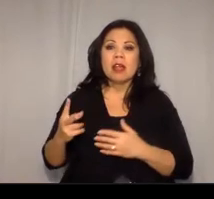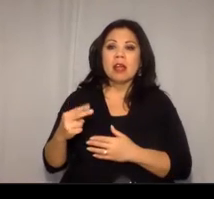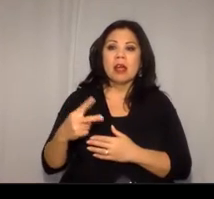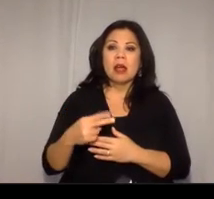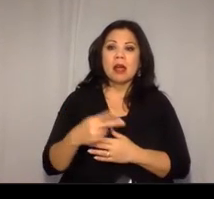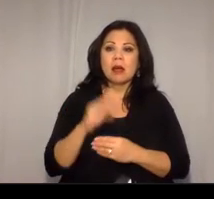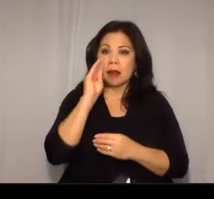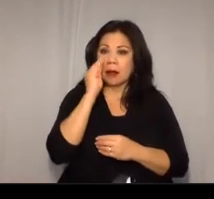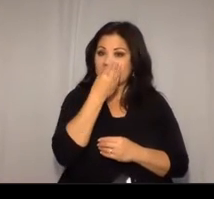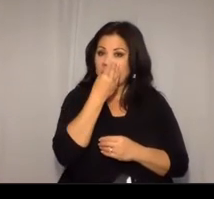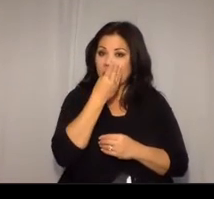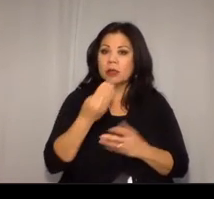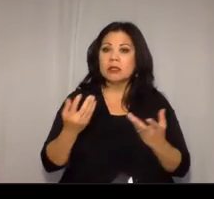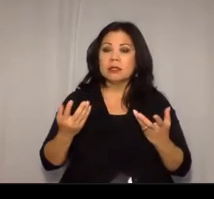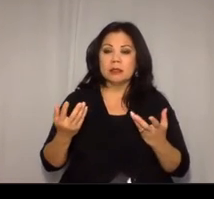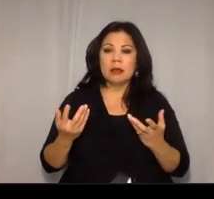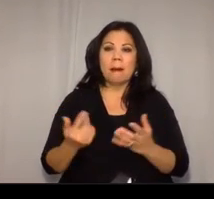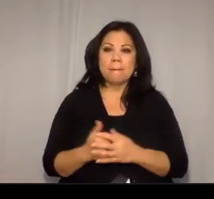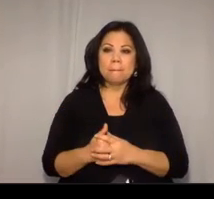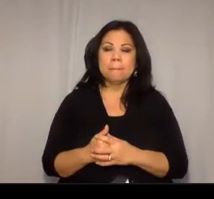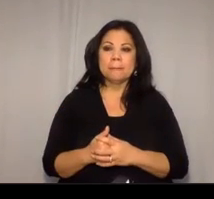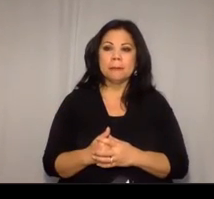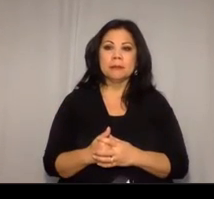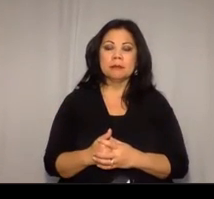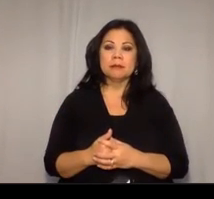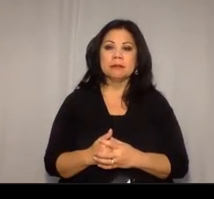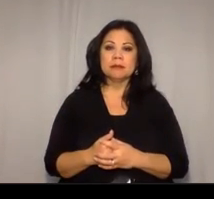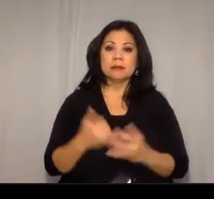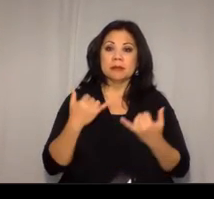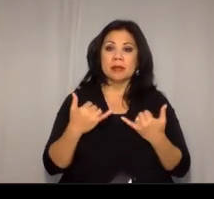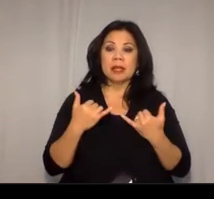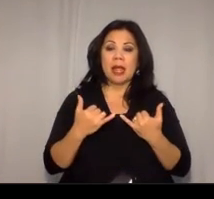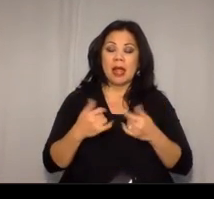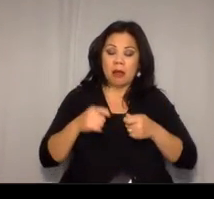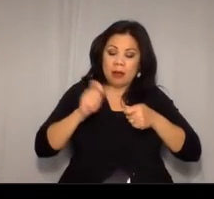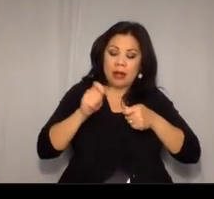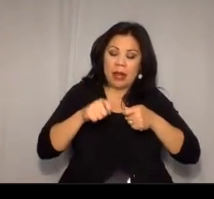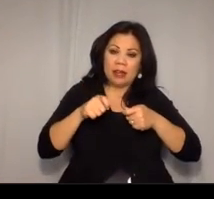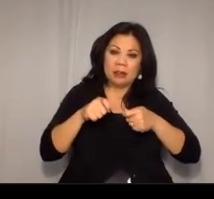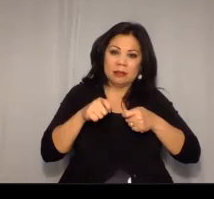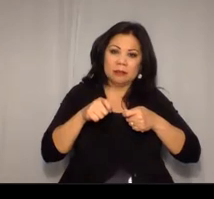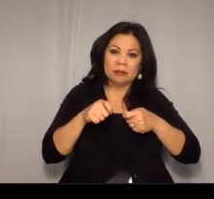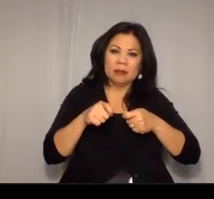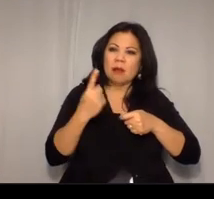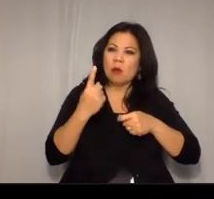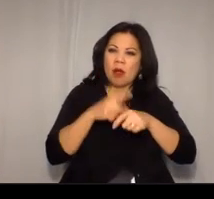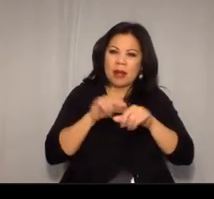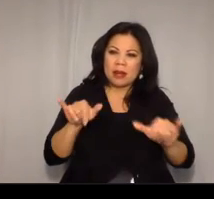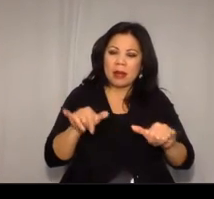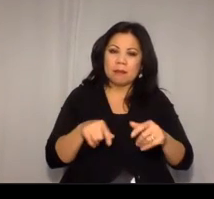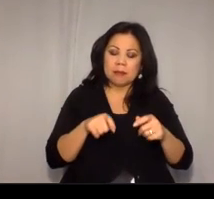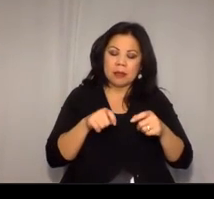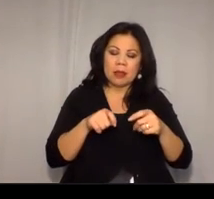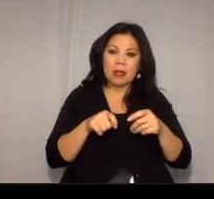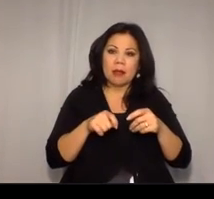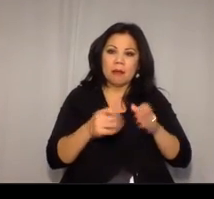want to cut them all out. I would then take my little nail, and I would just, probably 1 at a time, I'm just going to poke